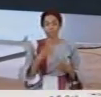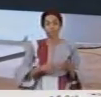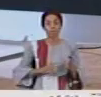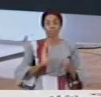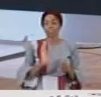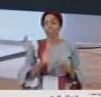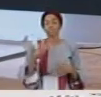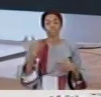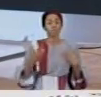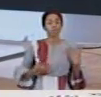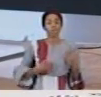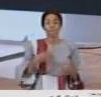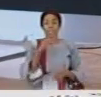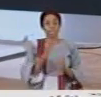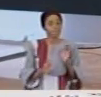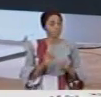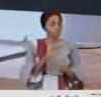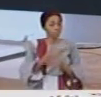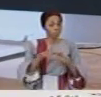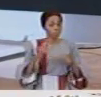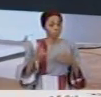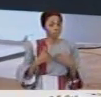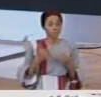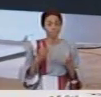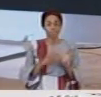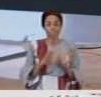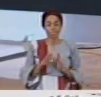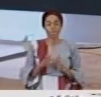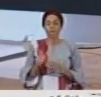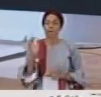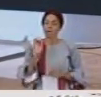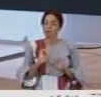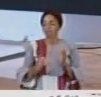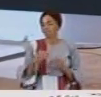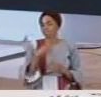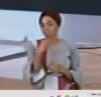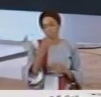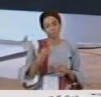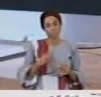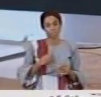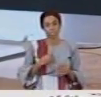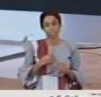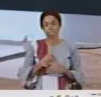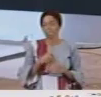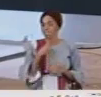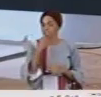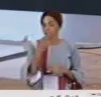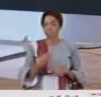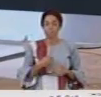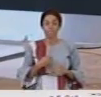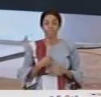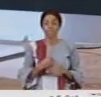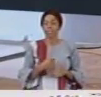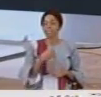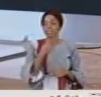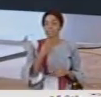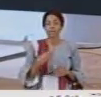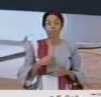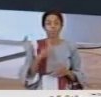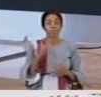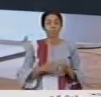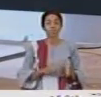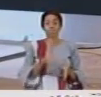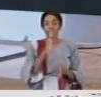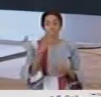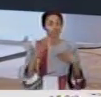Tell me what's your joy. If you do not have Jesus, oh, tell me, tell me, tell